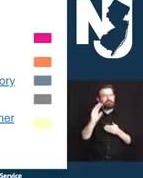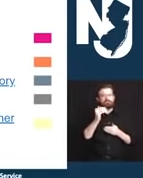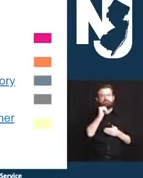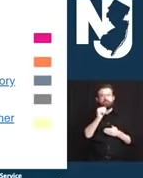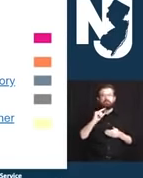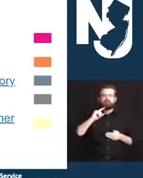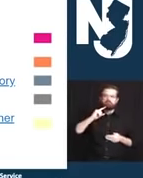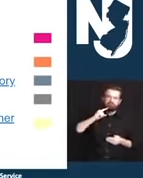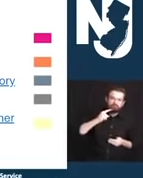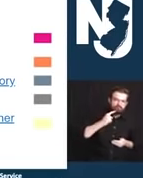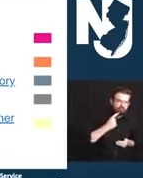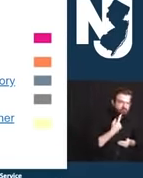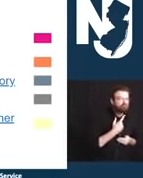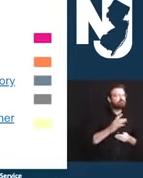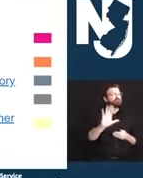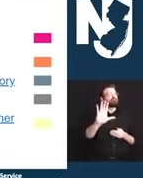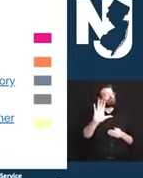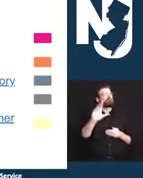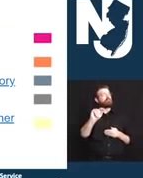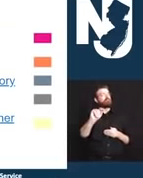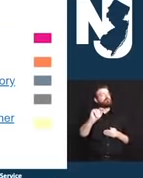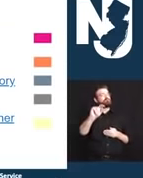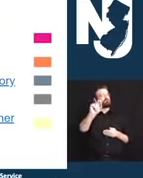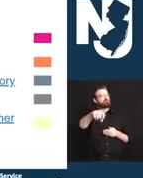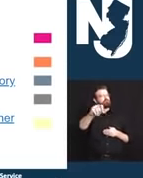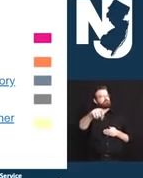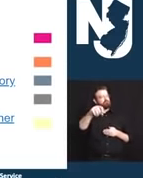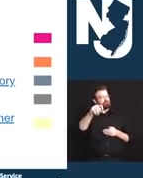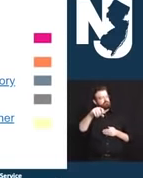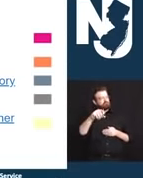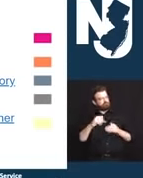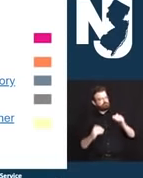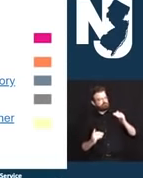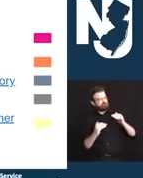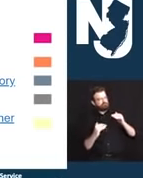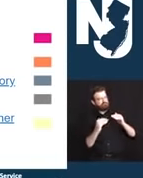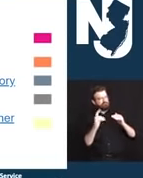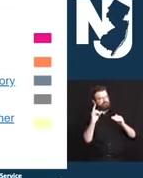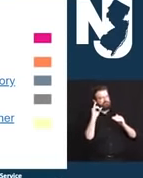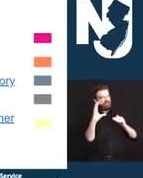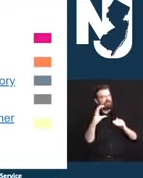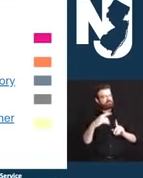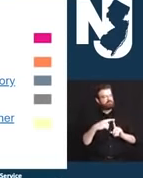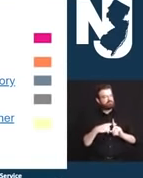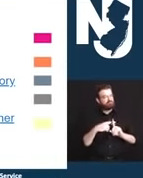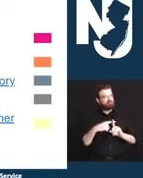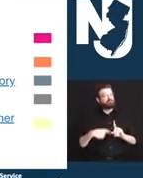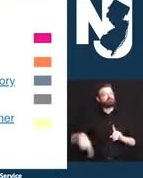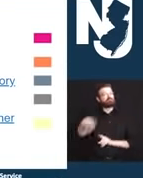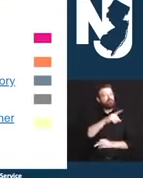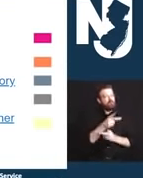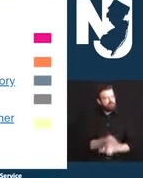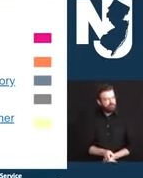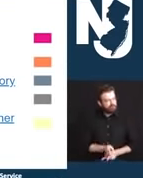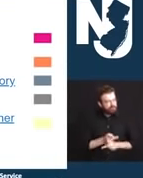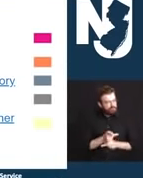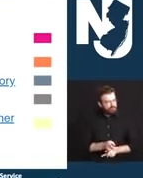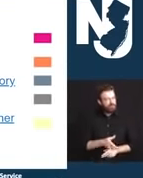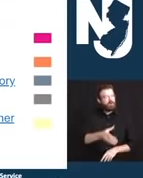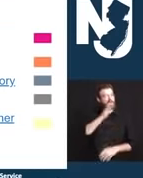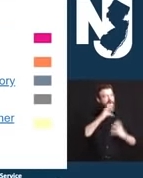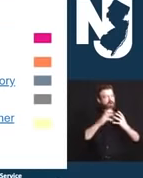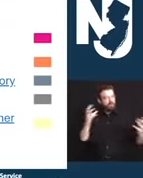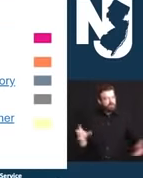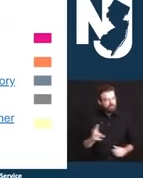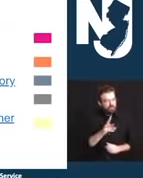near 100. Please take precautions over the next several days. Be sure to stay properly hydrated and limit your